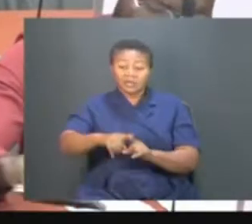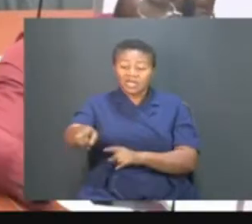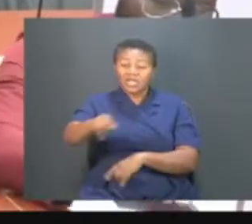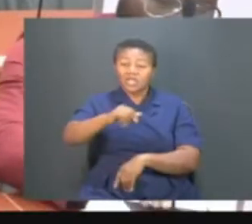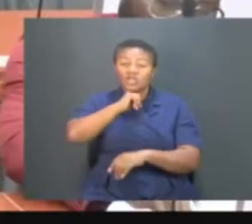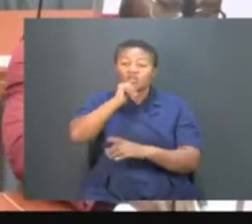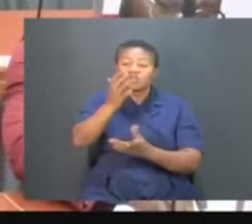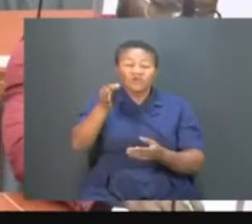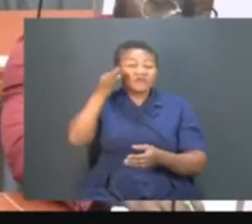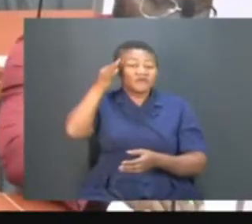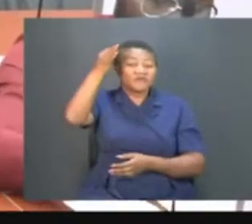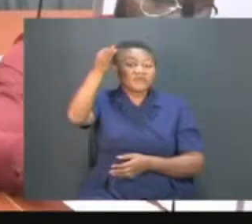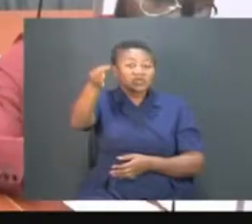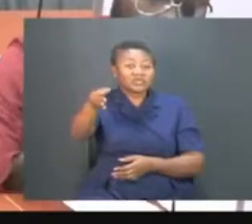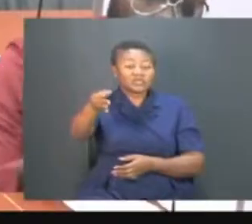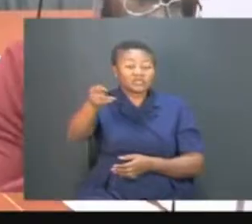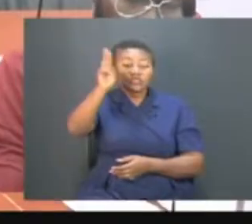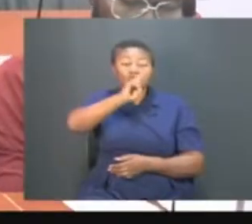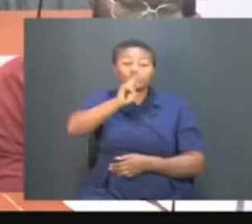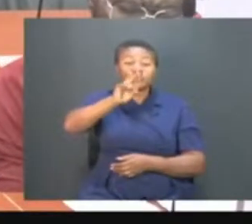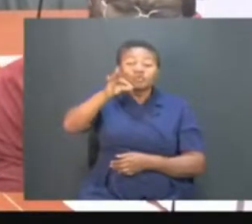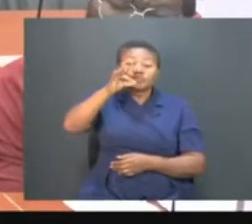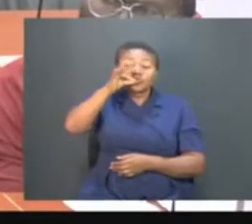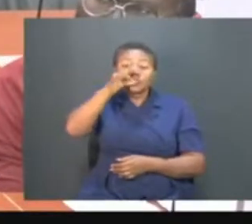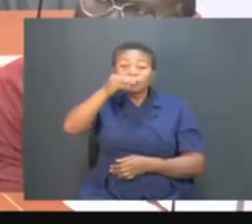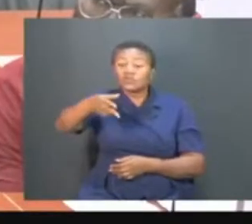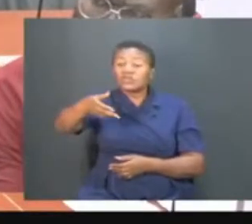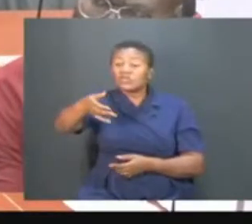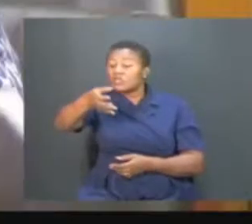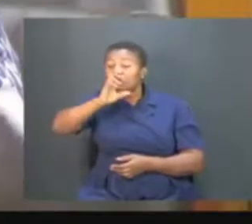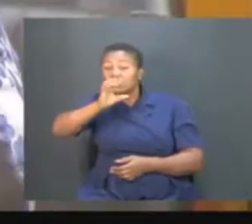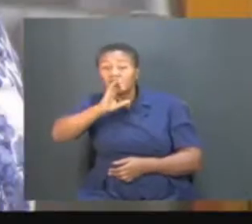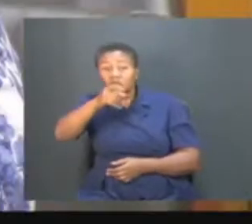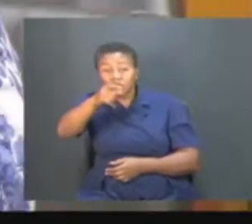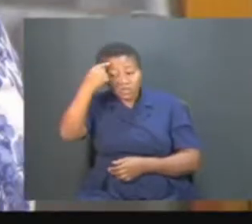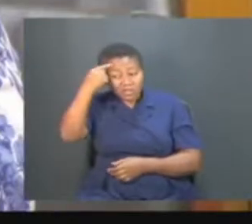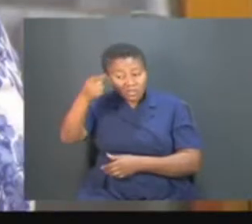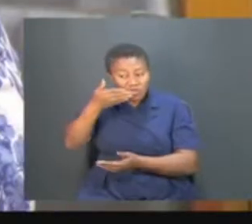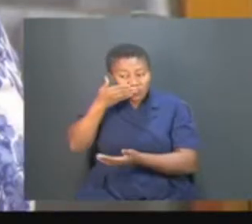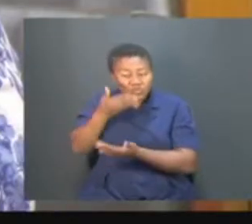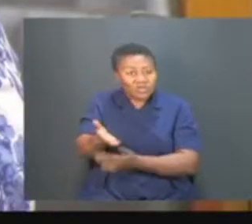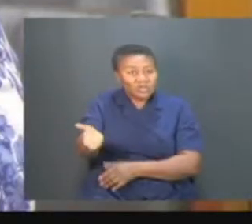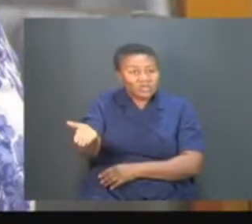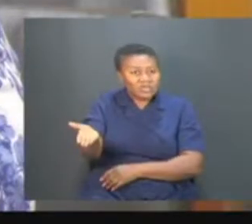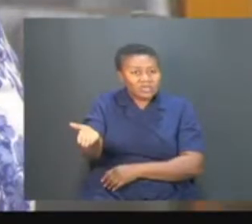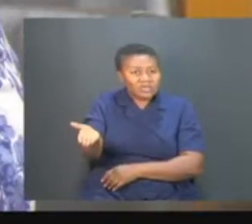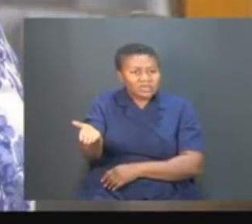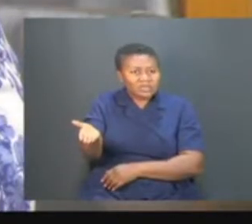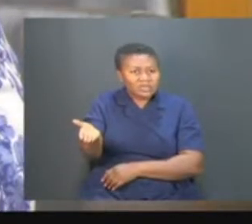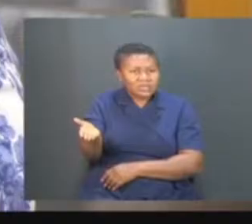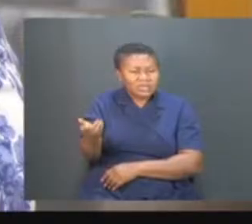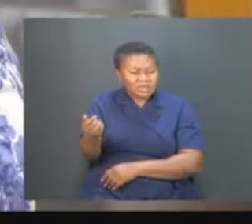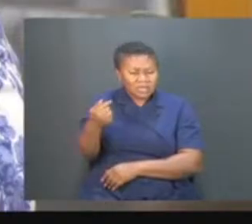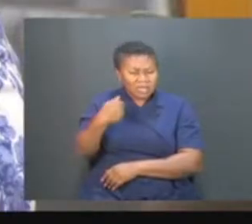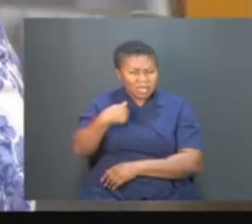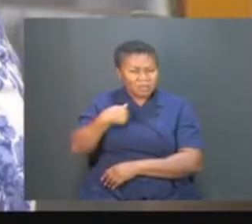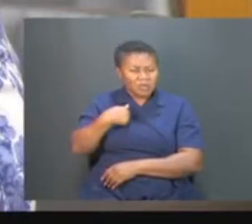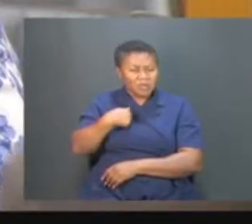addict, and you are spending on him and it's a liability to the state, is that what you want? I rather prefer a child that